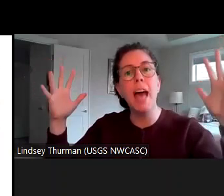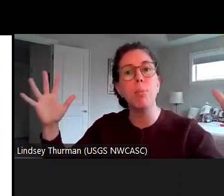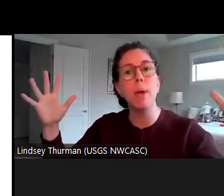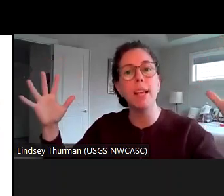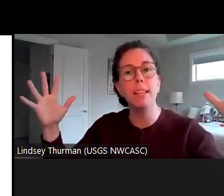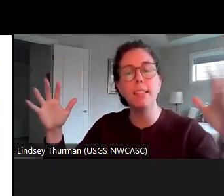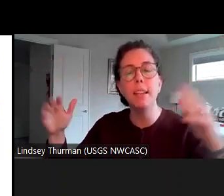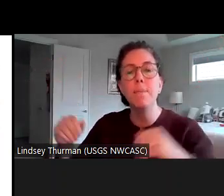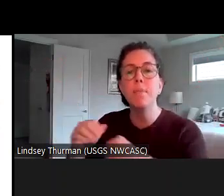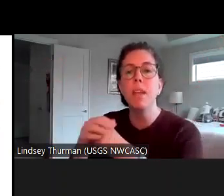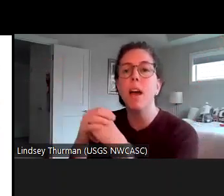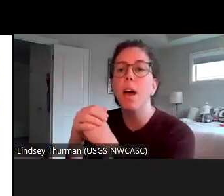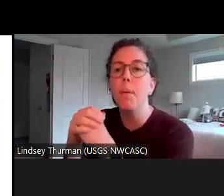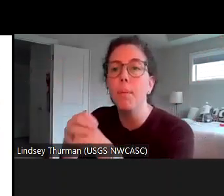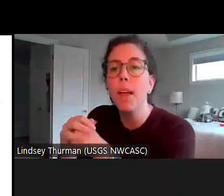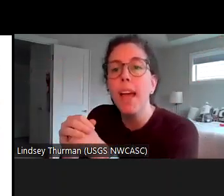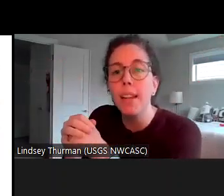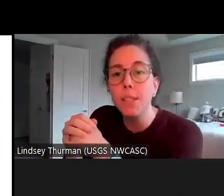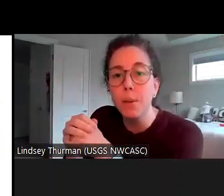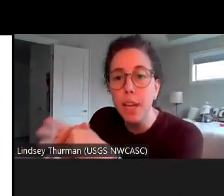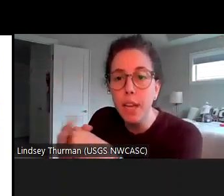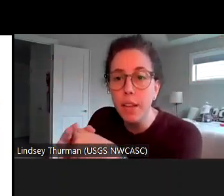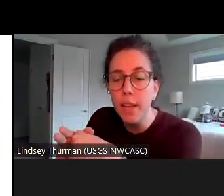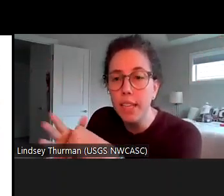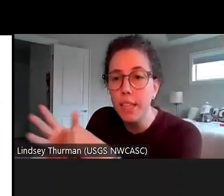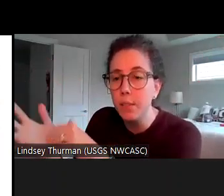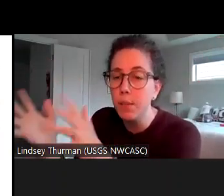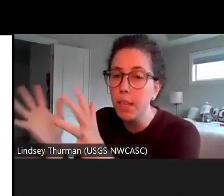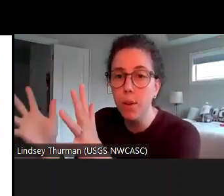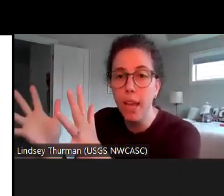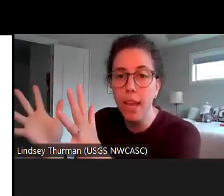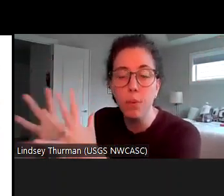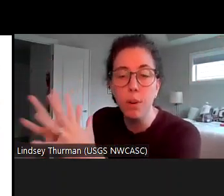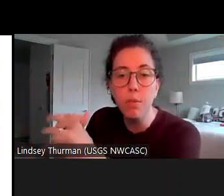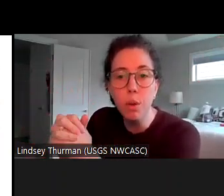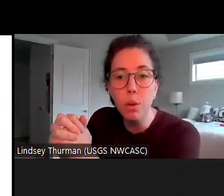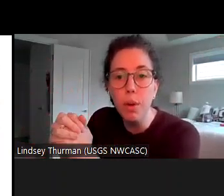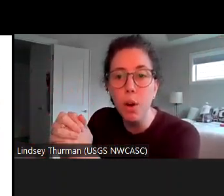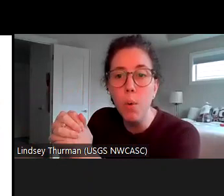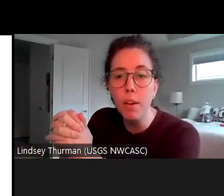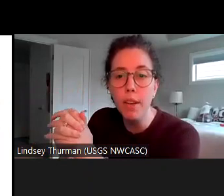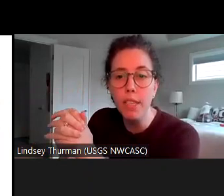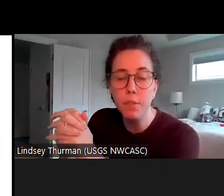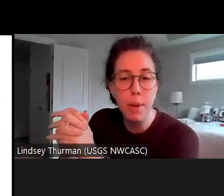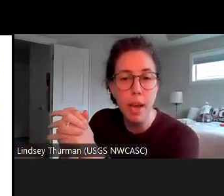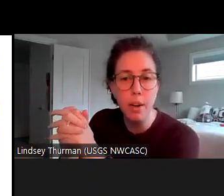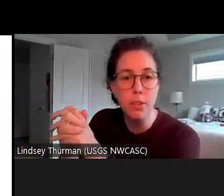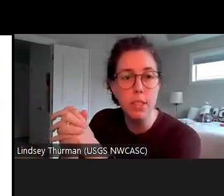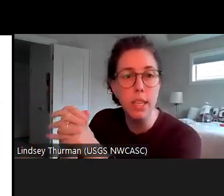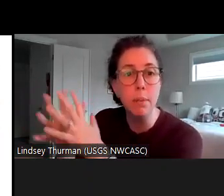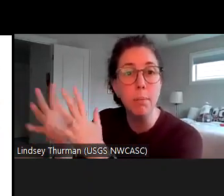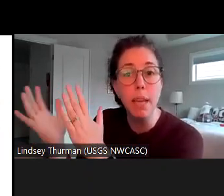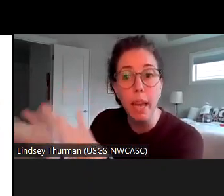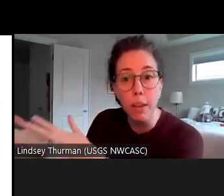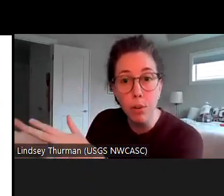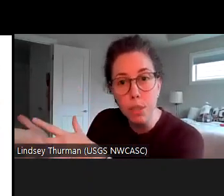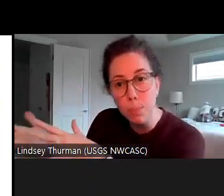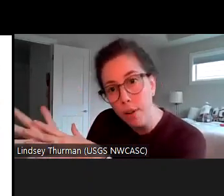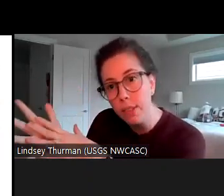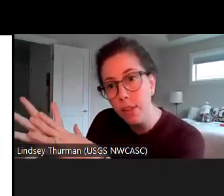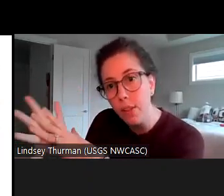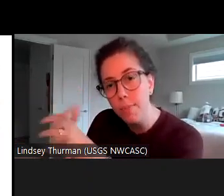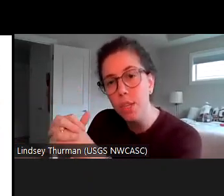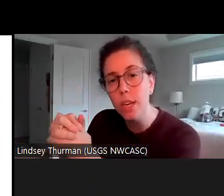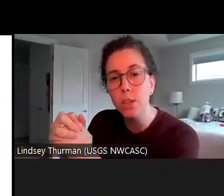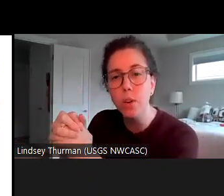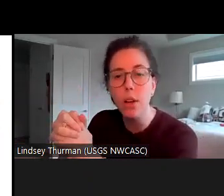capacity pathways. And so they did this really great review and quantified different patterns in behavioral